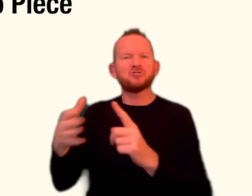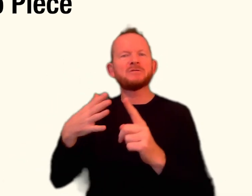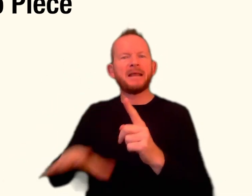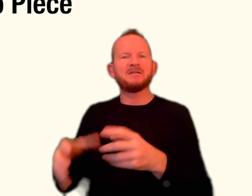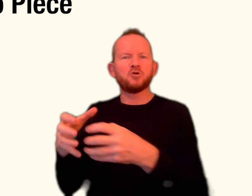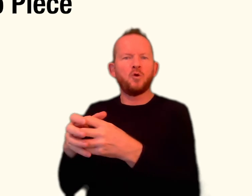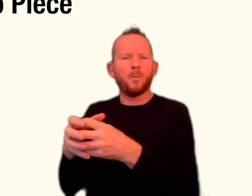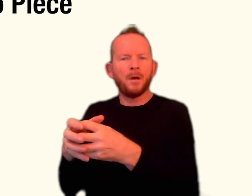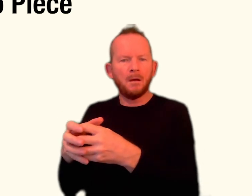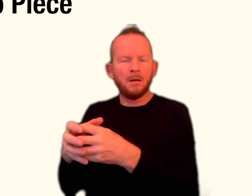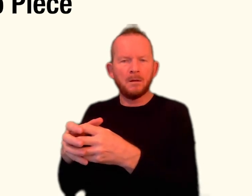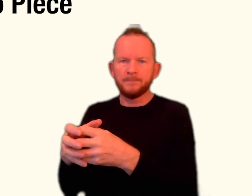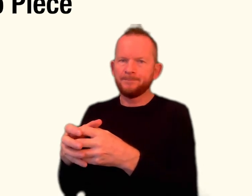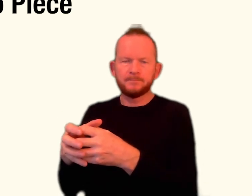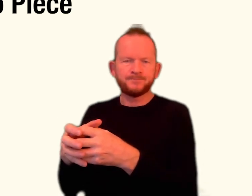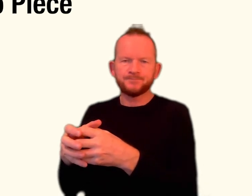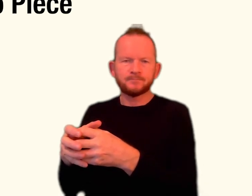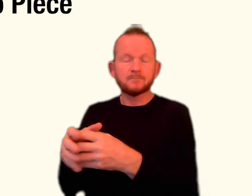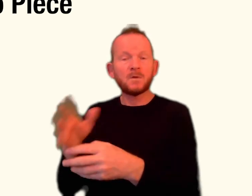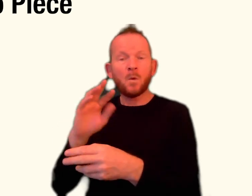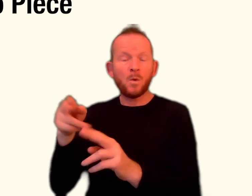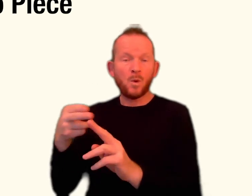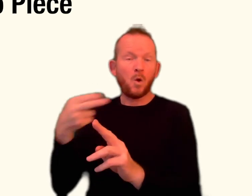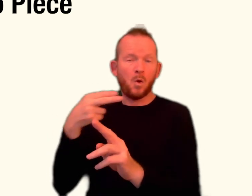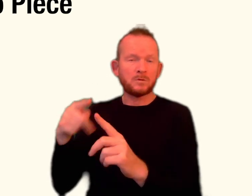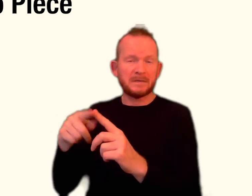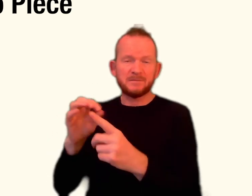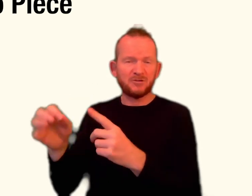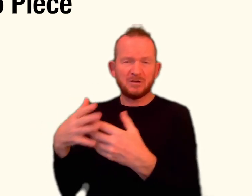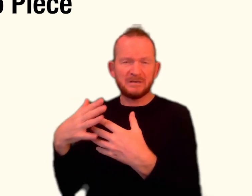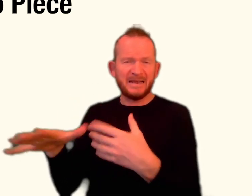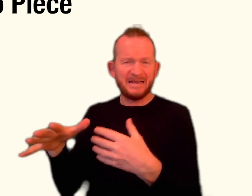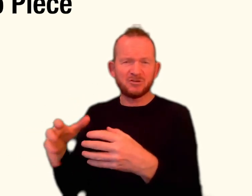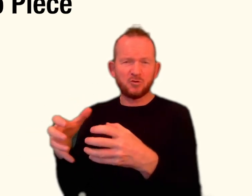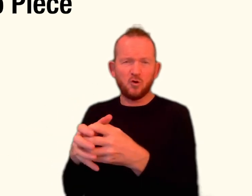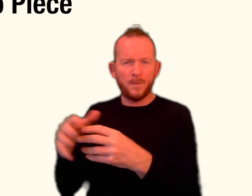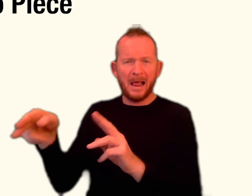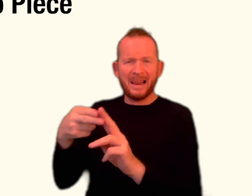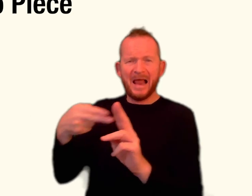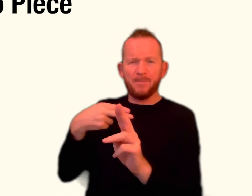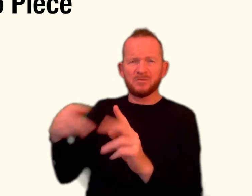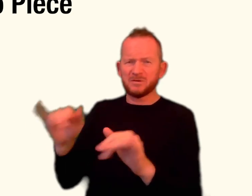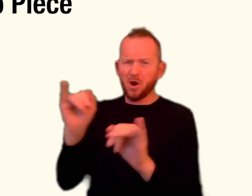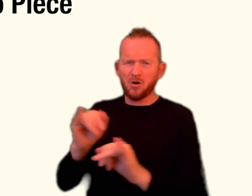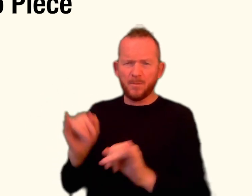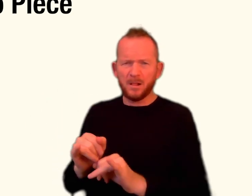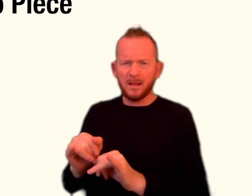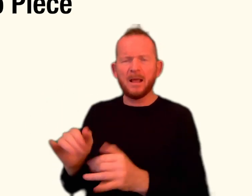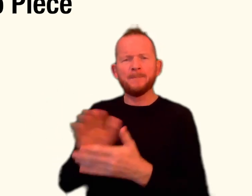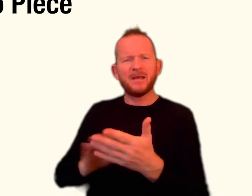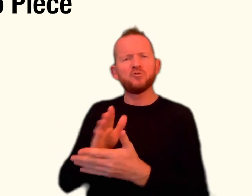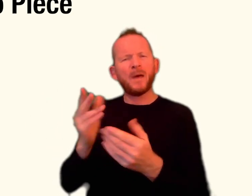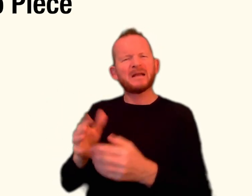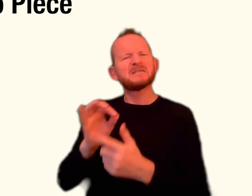needs group, which is what we were called, which was horrible. So the fact that you went to special needs and other people